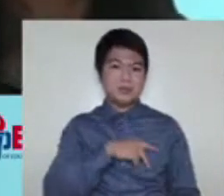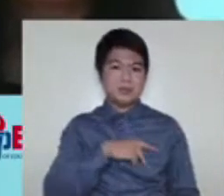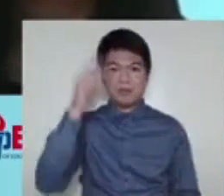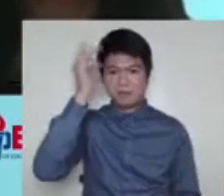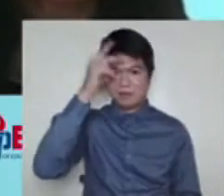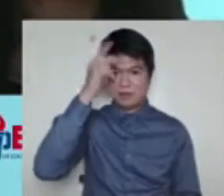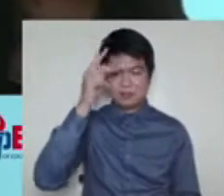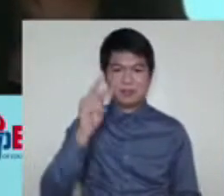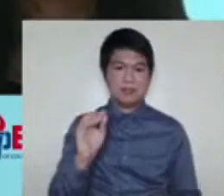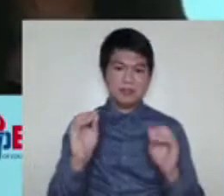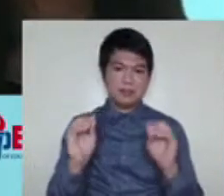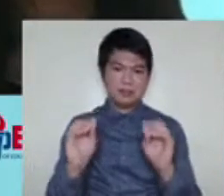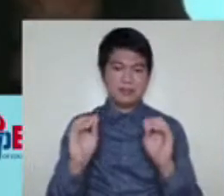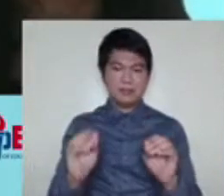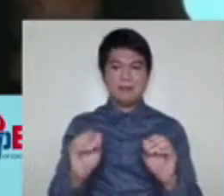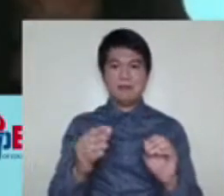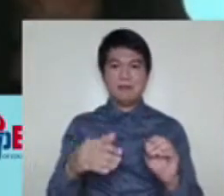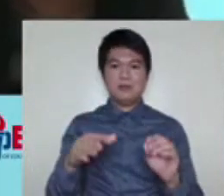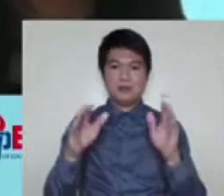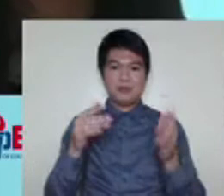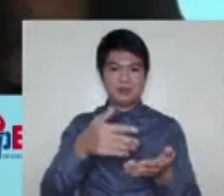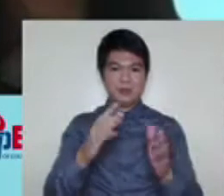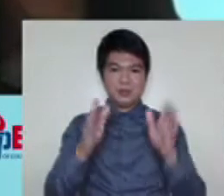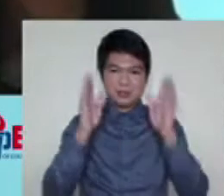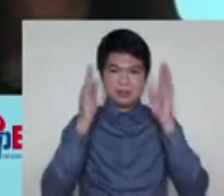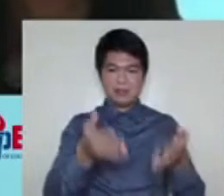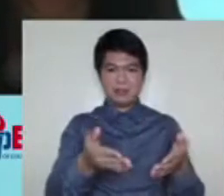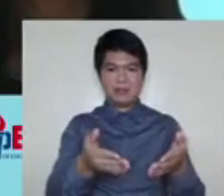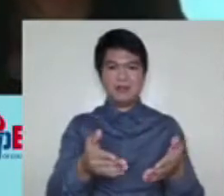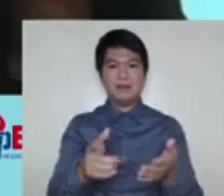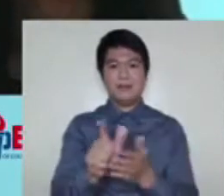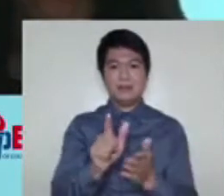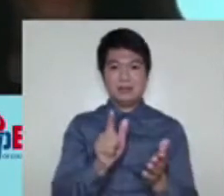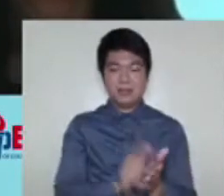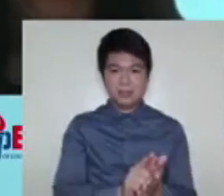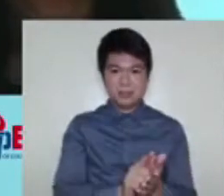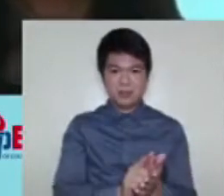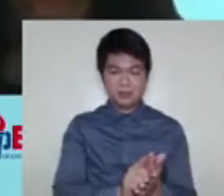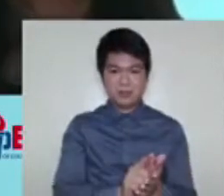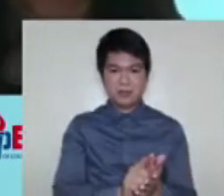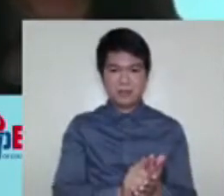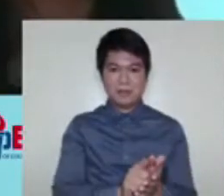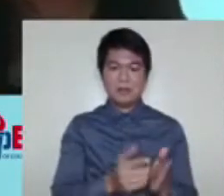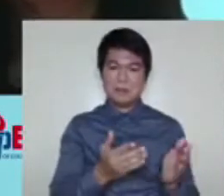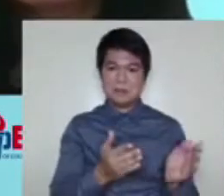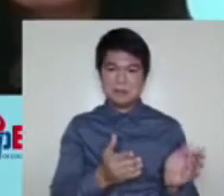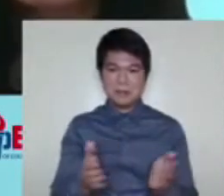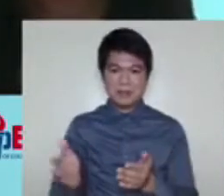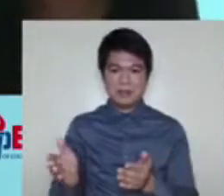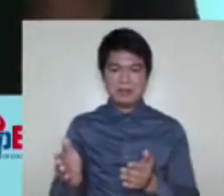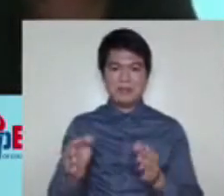is learner-centered. Again, the lesson plan or the lesson script should contain these components